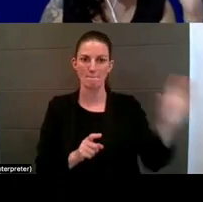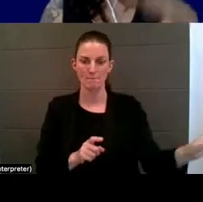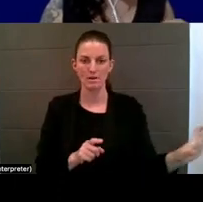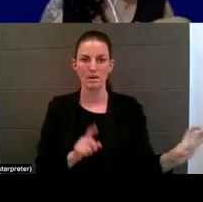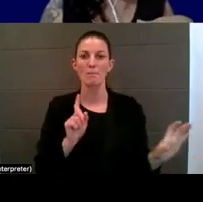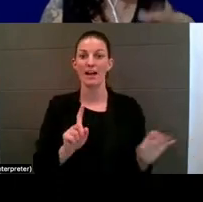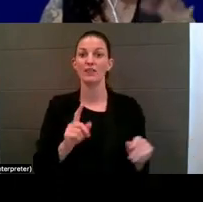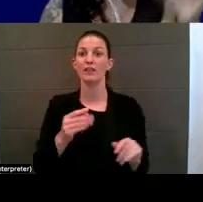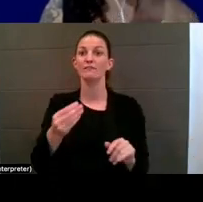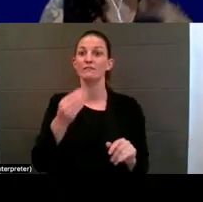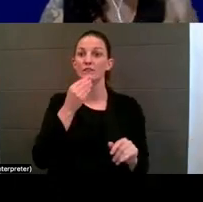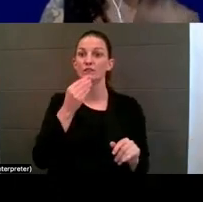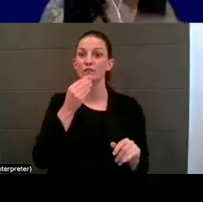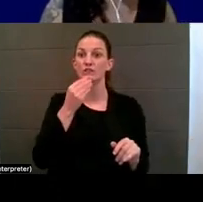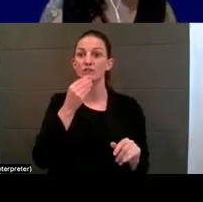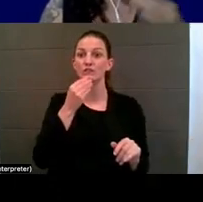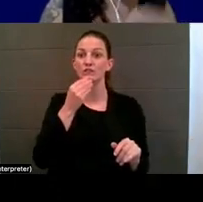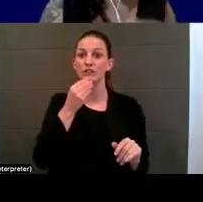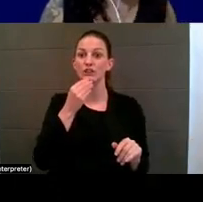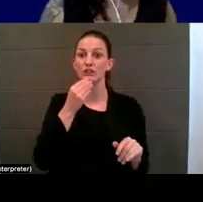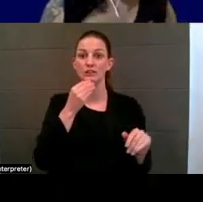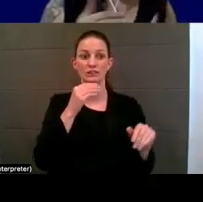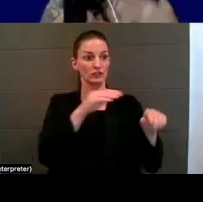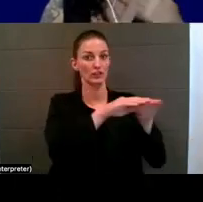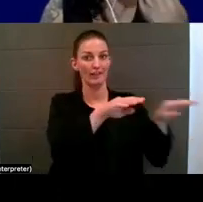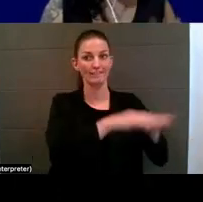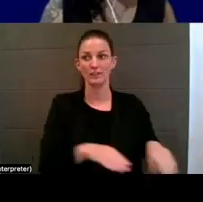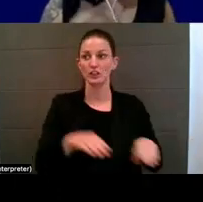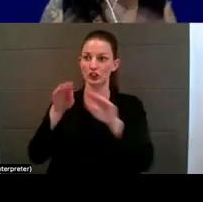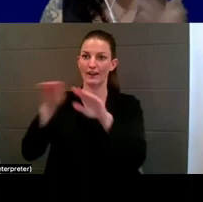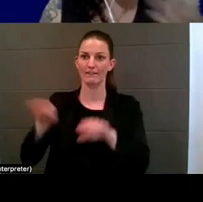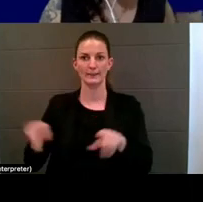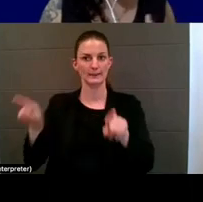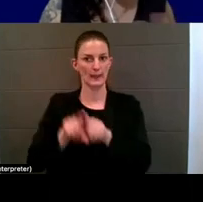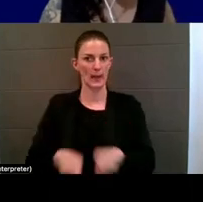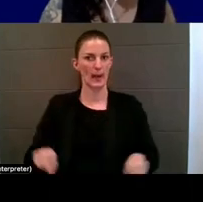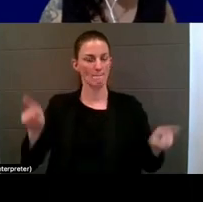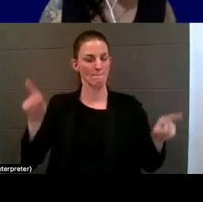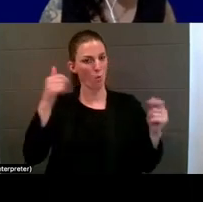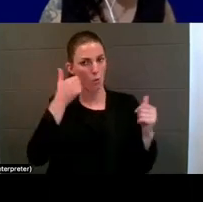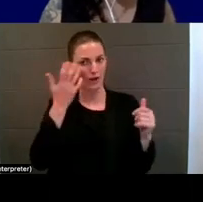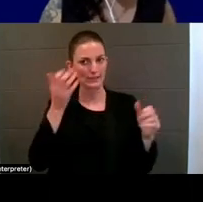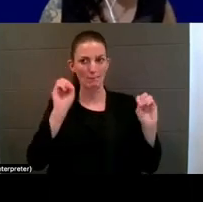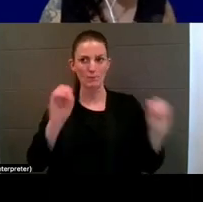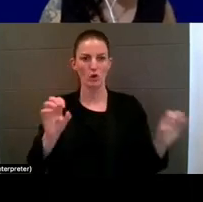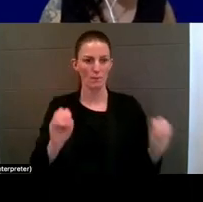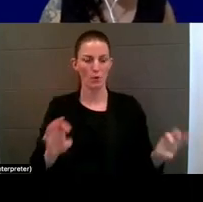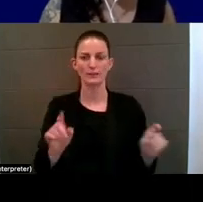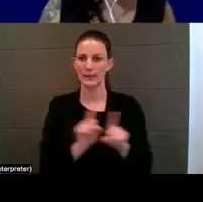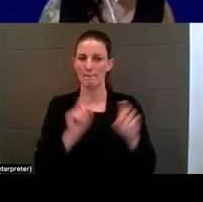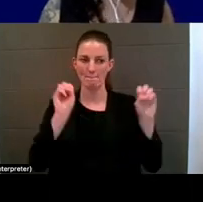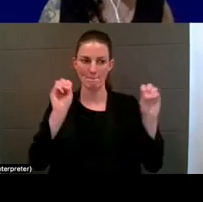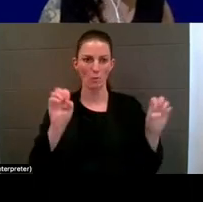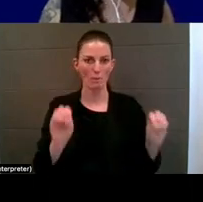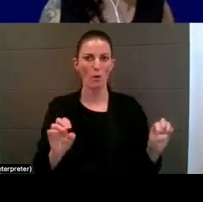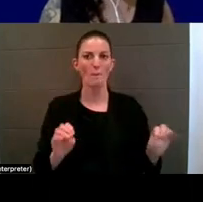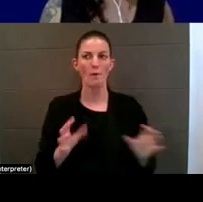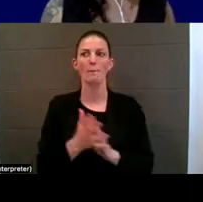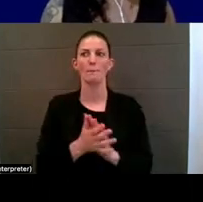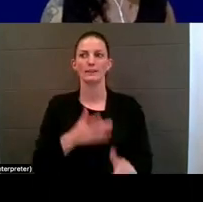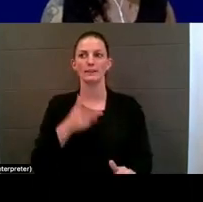food's on the shelf in the fridge are the same. And so he's got that trust and safety in his environment to be able to have more control over